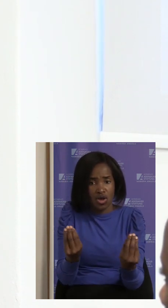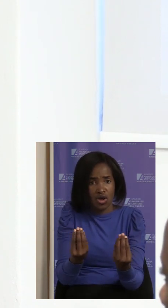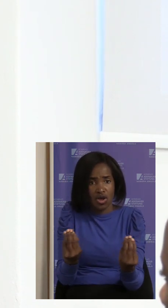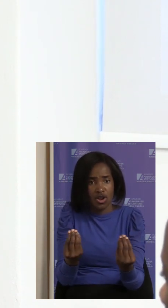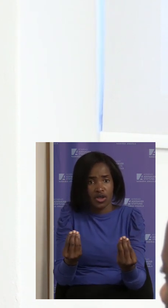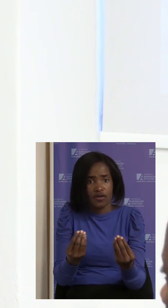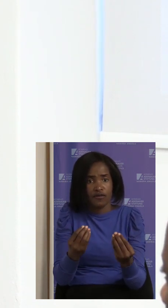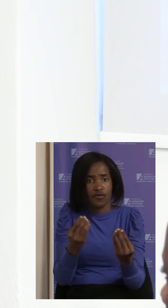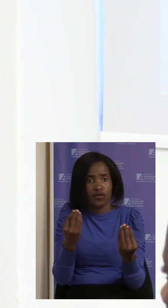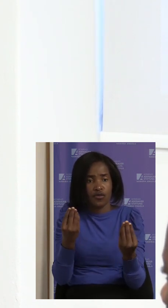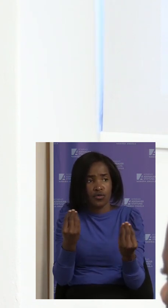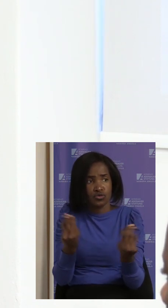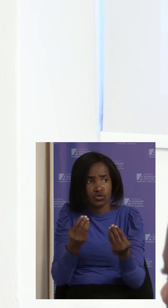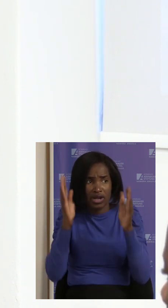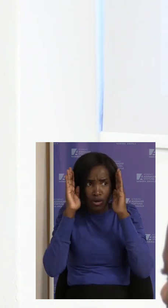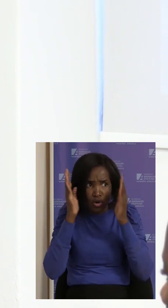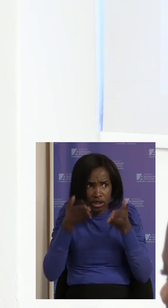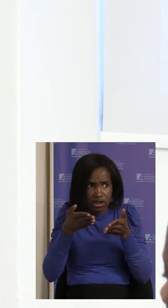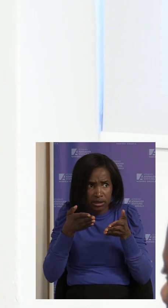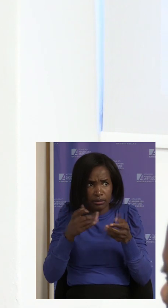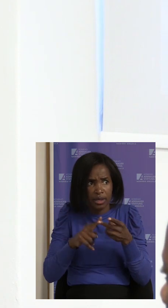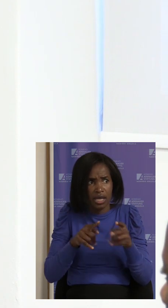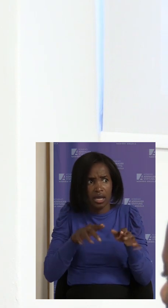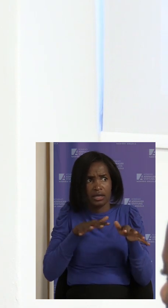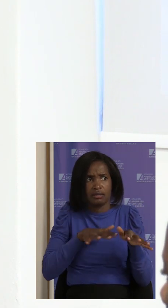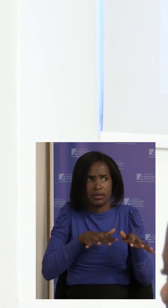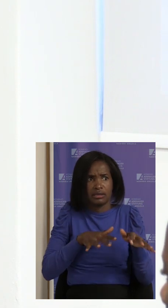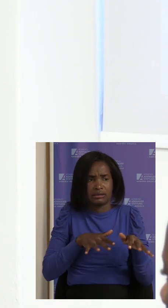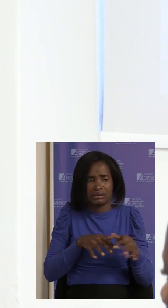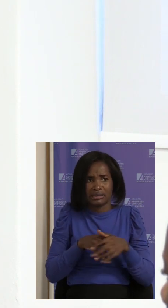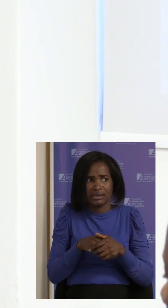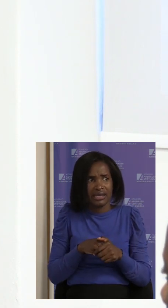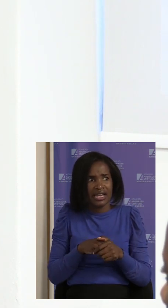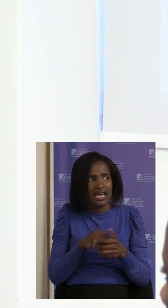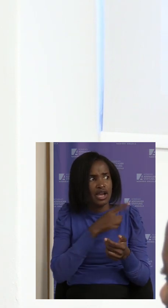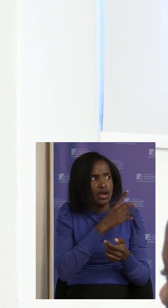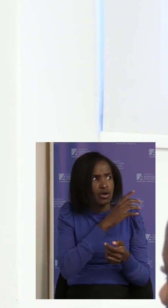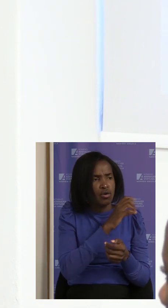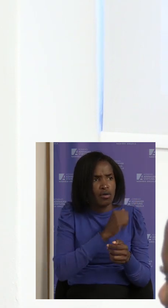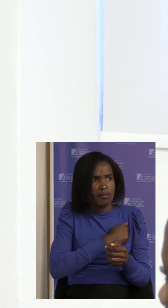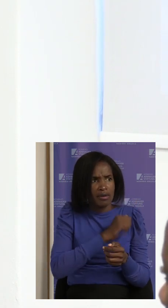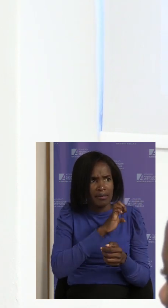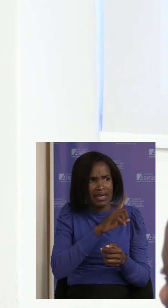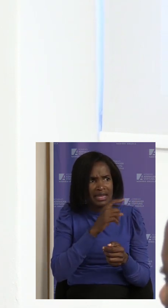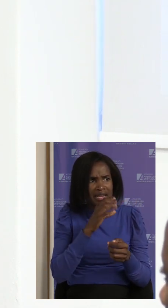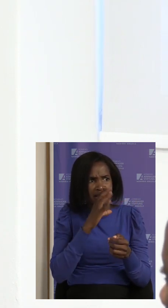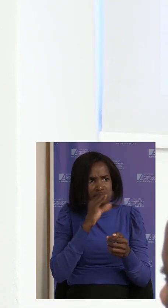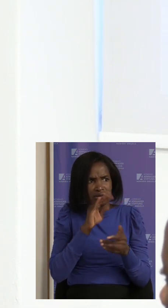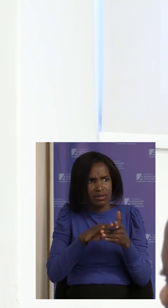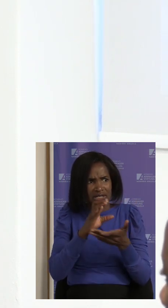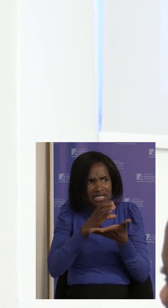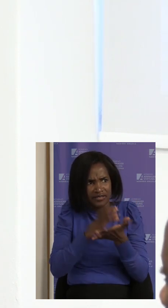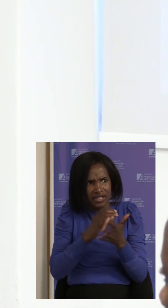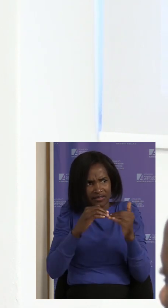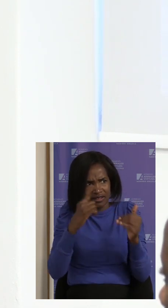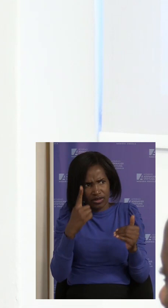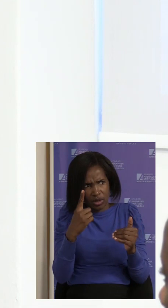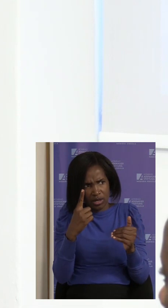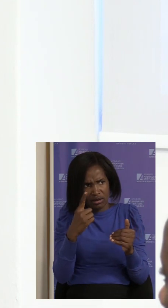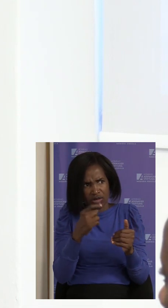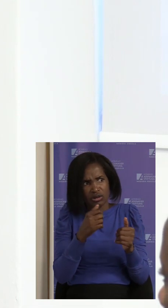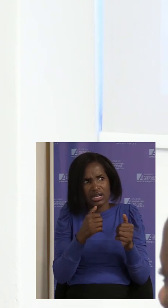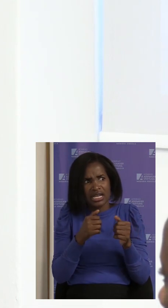these children, and with the certificate that you mentioned for level 1 that has now been introduced, I think that is already a